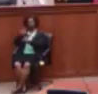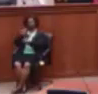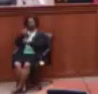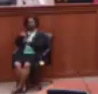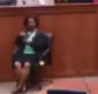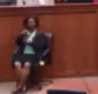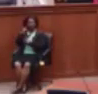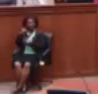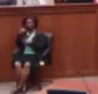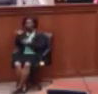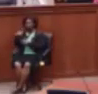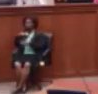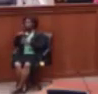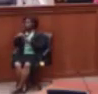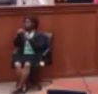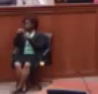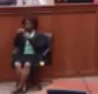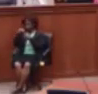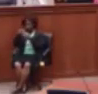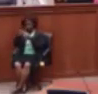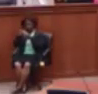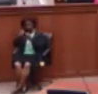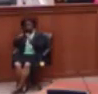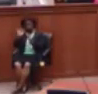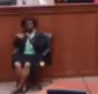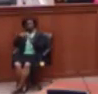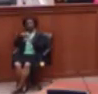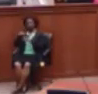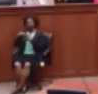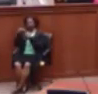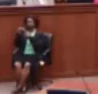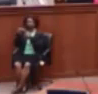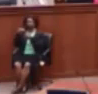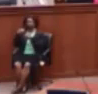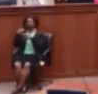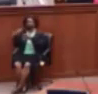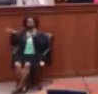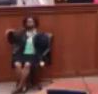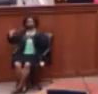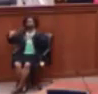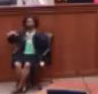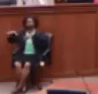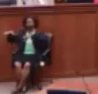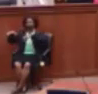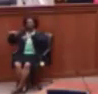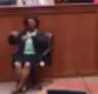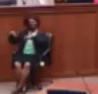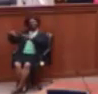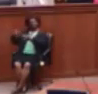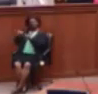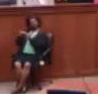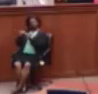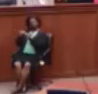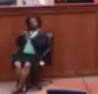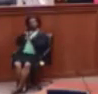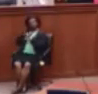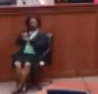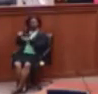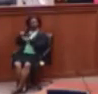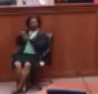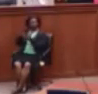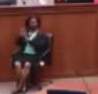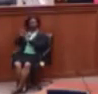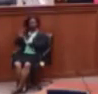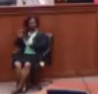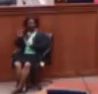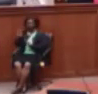our special coordinators are asking us, special populations coordinators are asking us to give them more professional development. That will be one of our